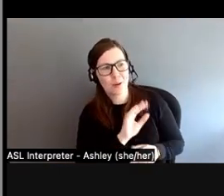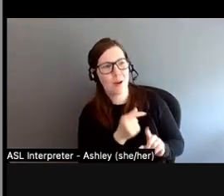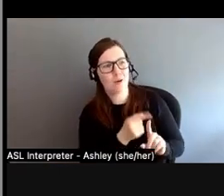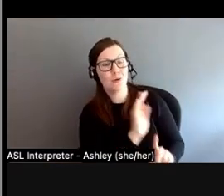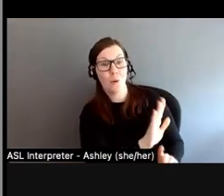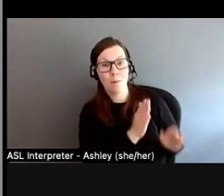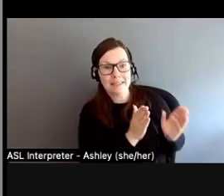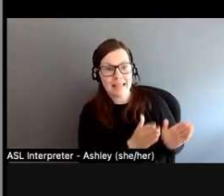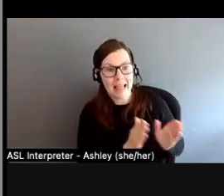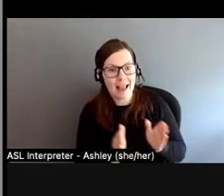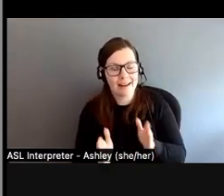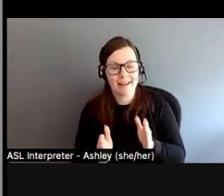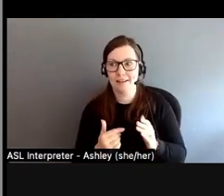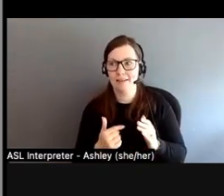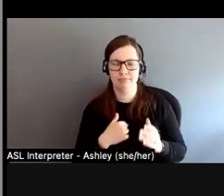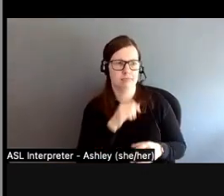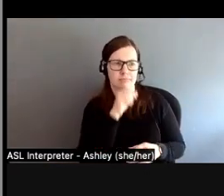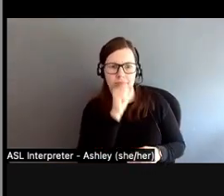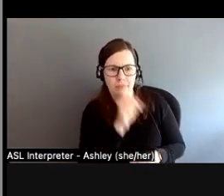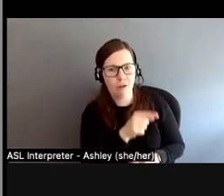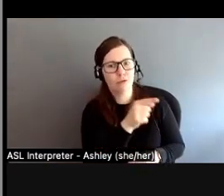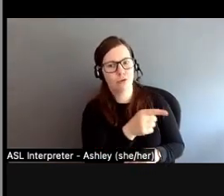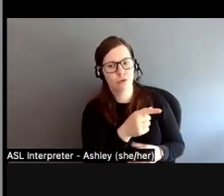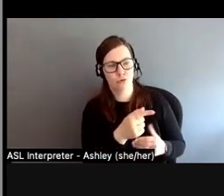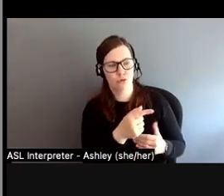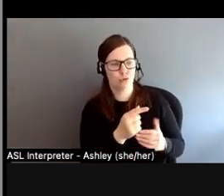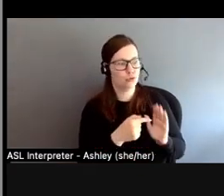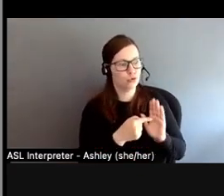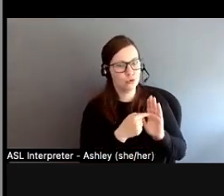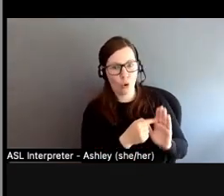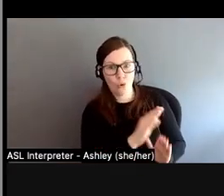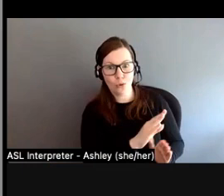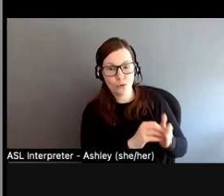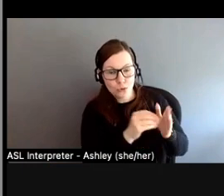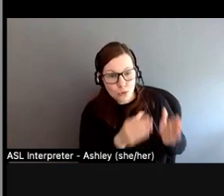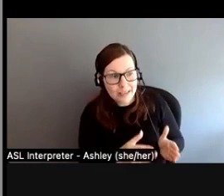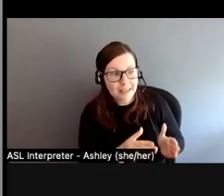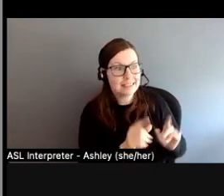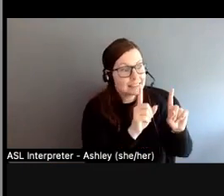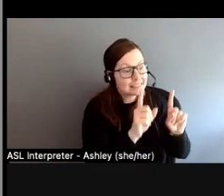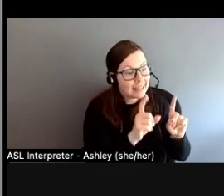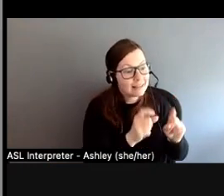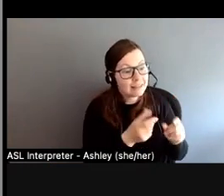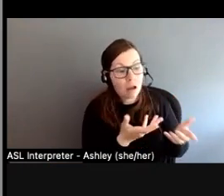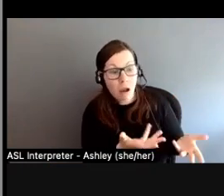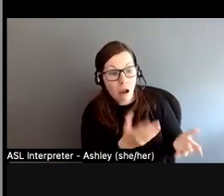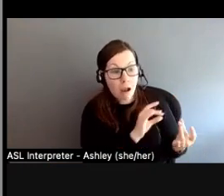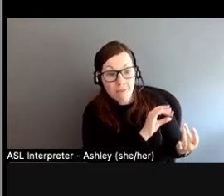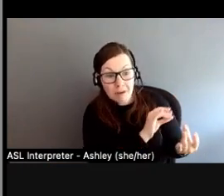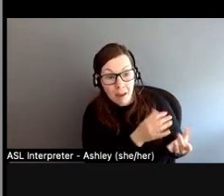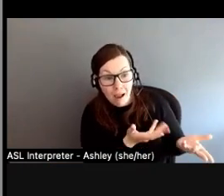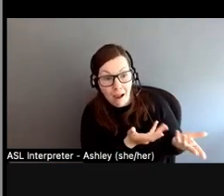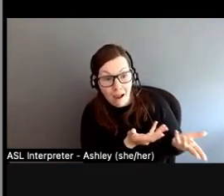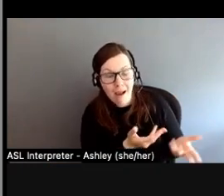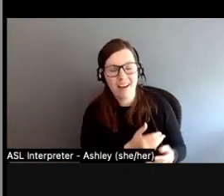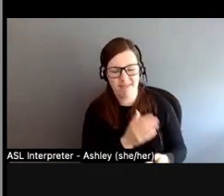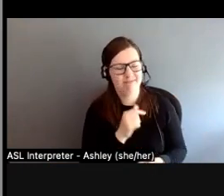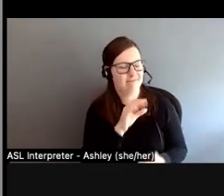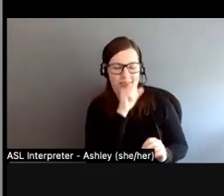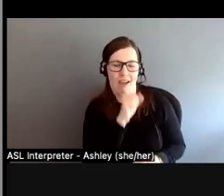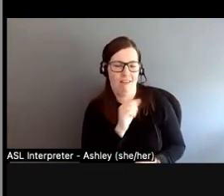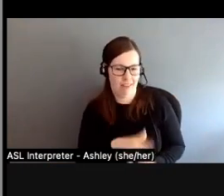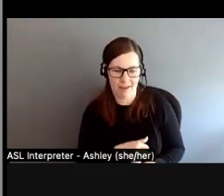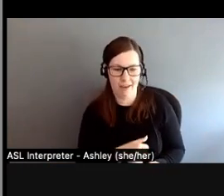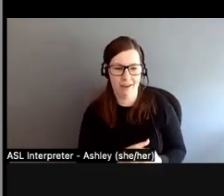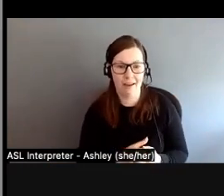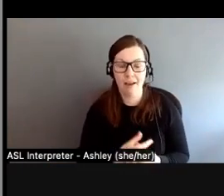plan, getting the learners to give you some feedback. It's really interesting to sort of hear too how